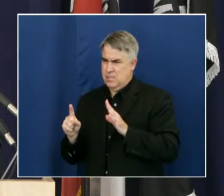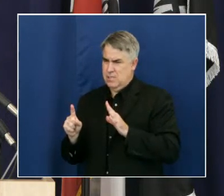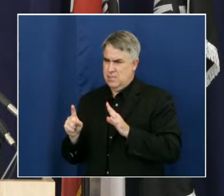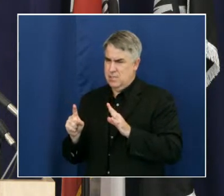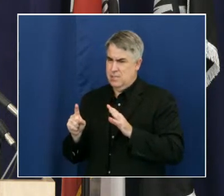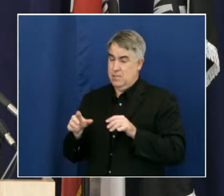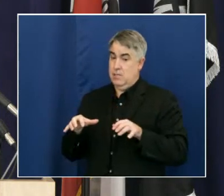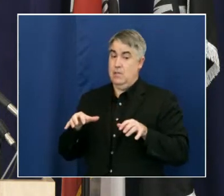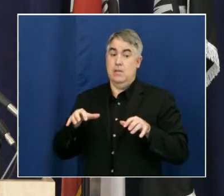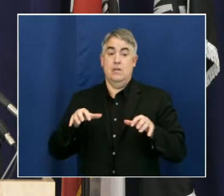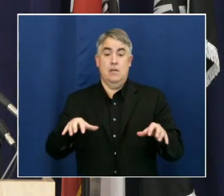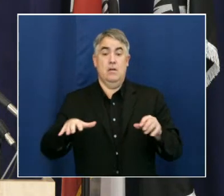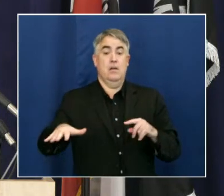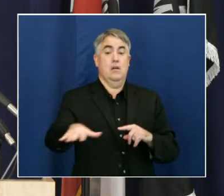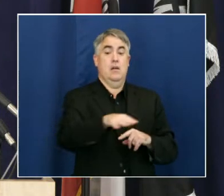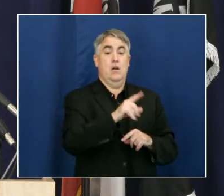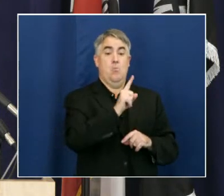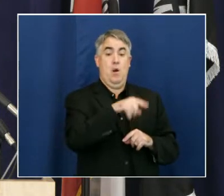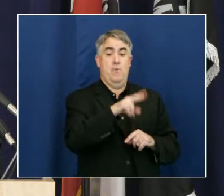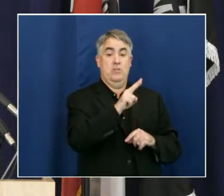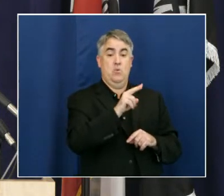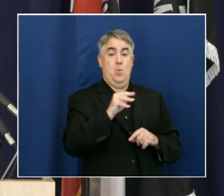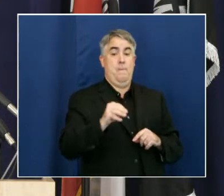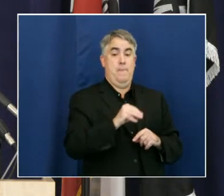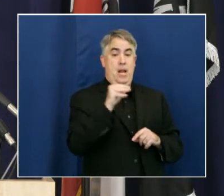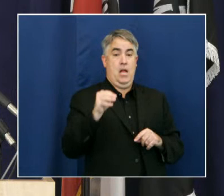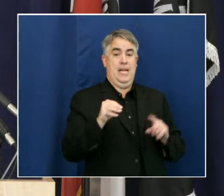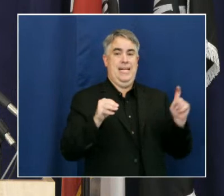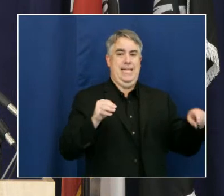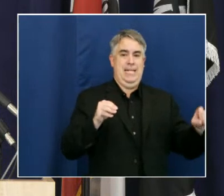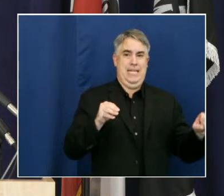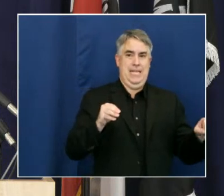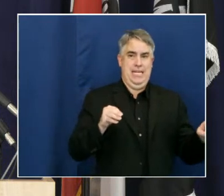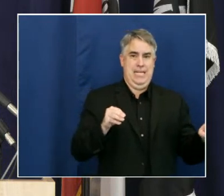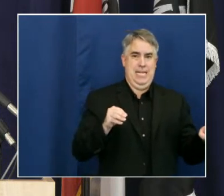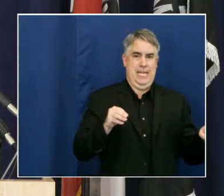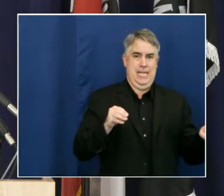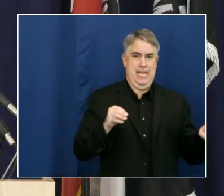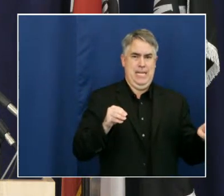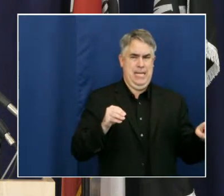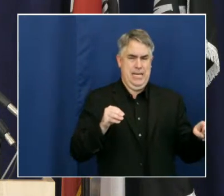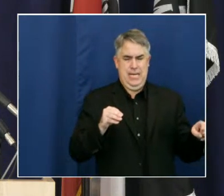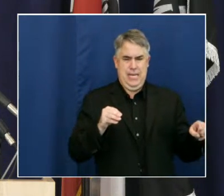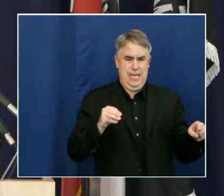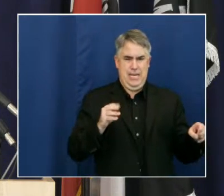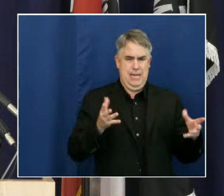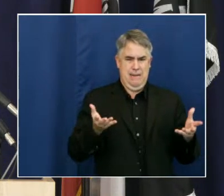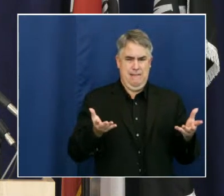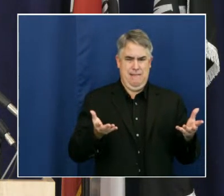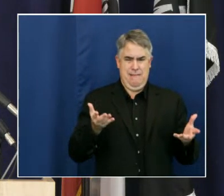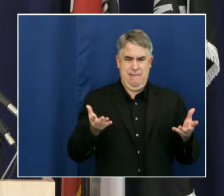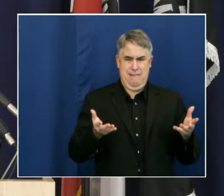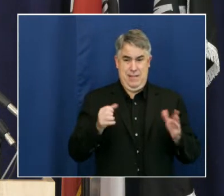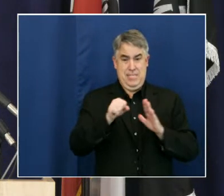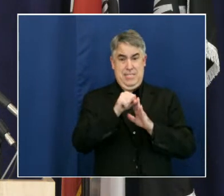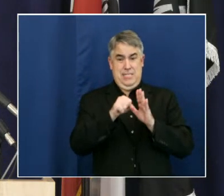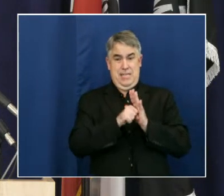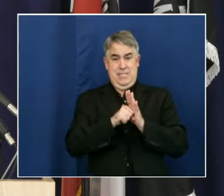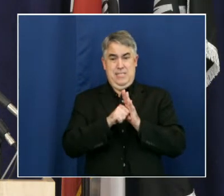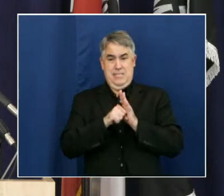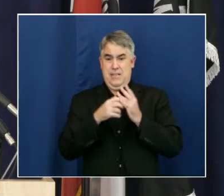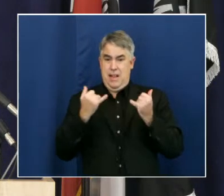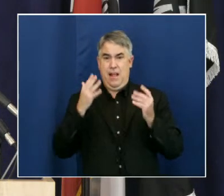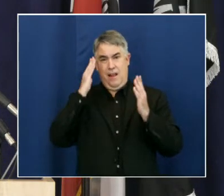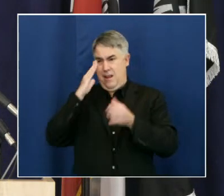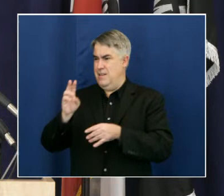million, 600,000 plus doses. Yet the state is already moving on to this advanced, next tier. So